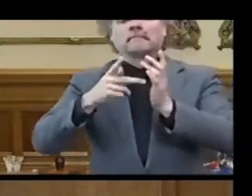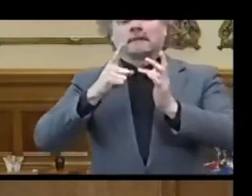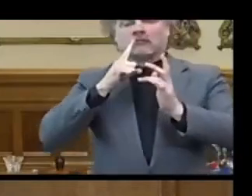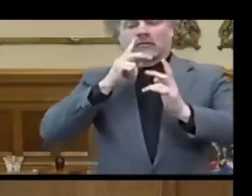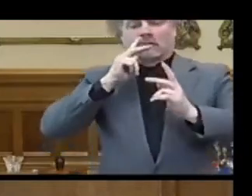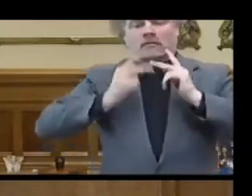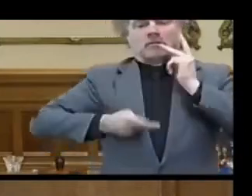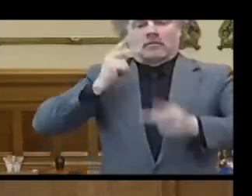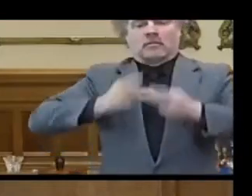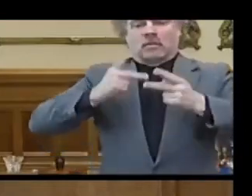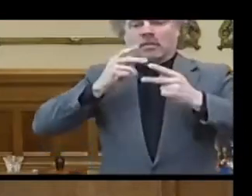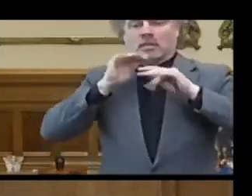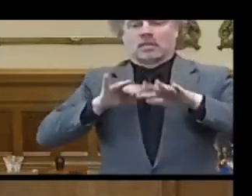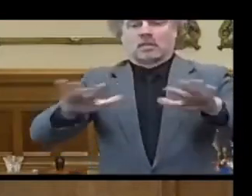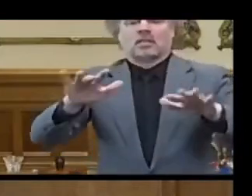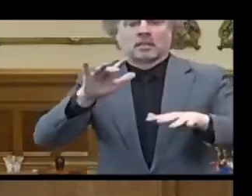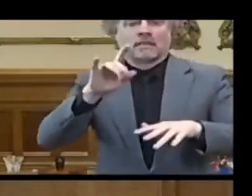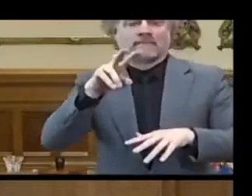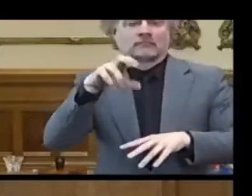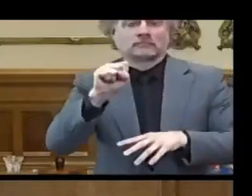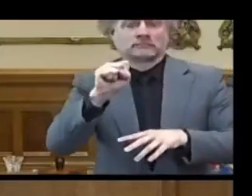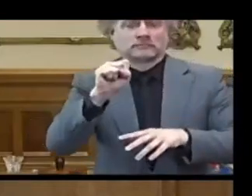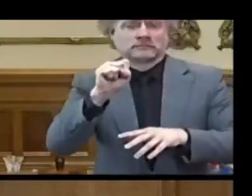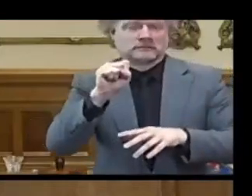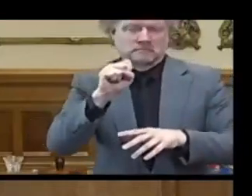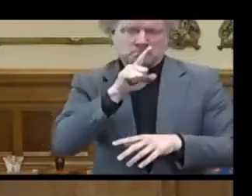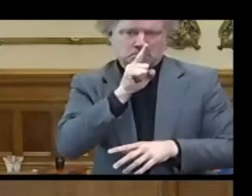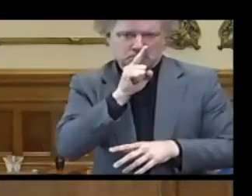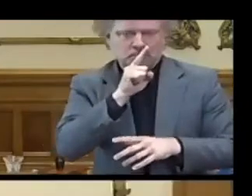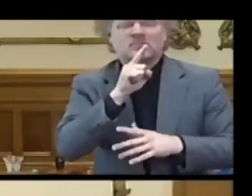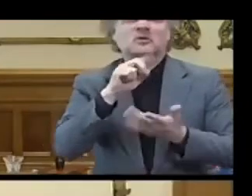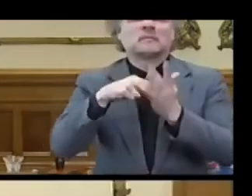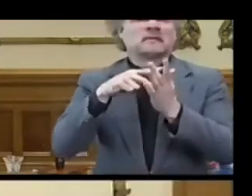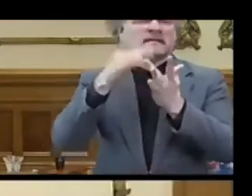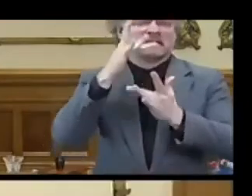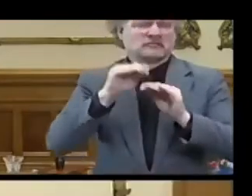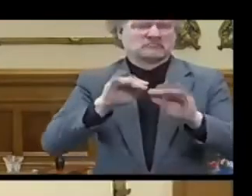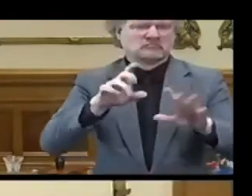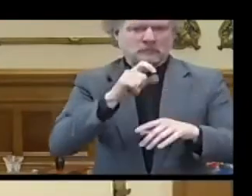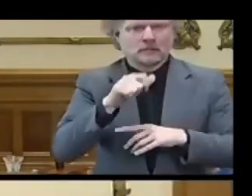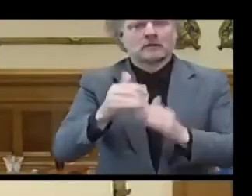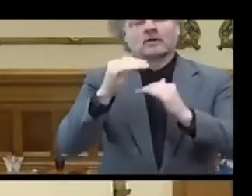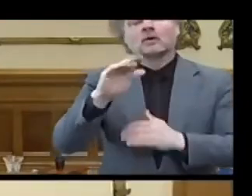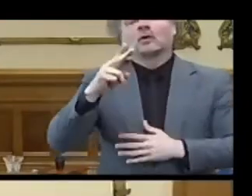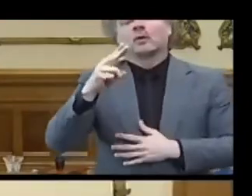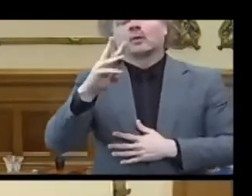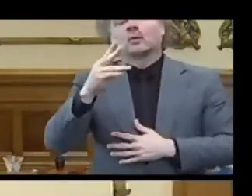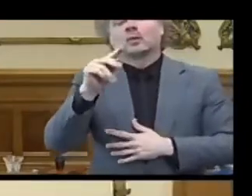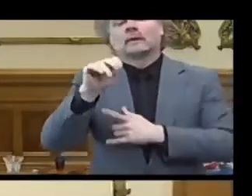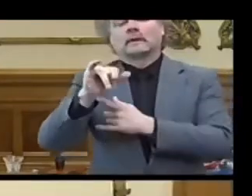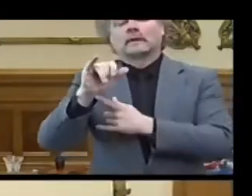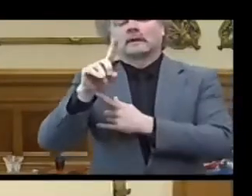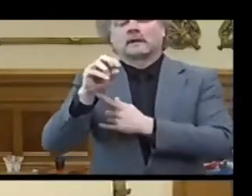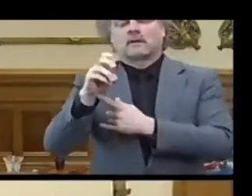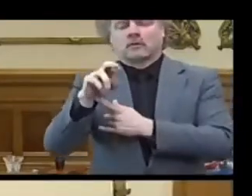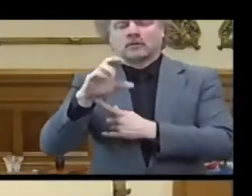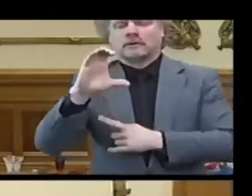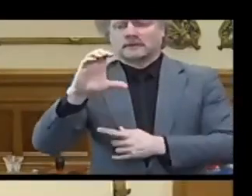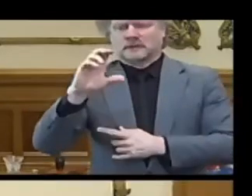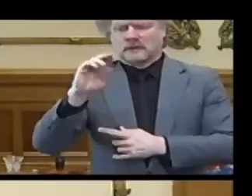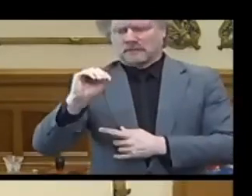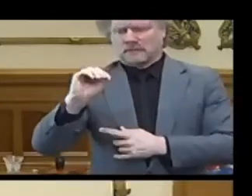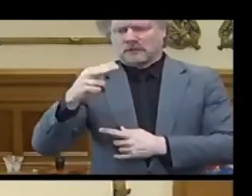replicating virus, so you should not be infectious. Whitney Downard, CNHI. Afternoon,